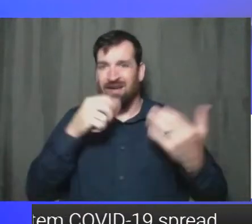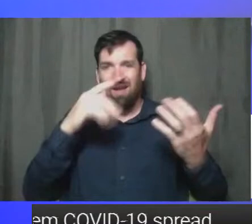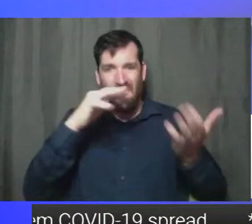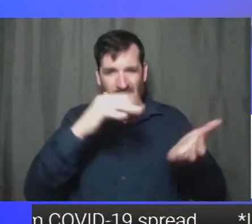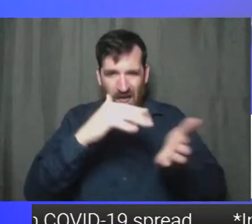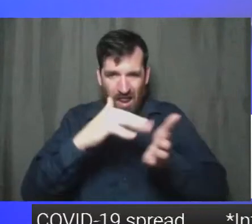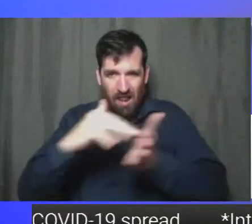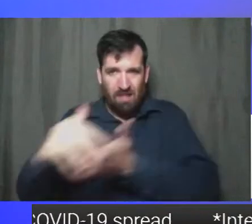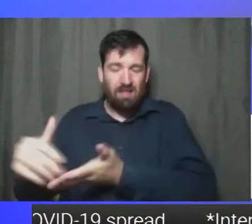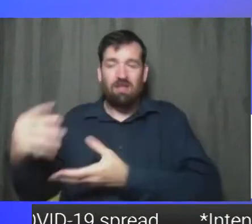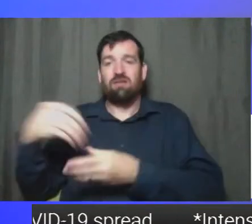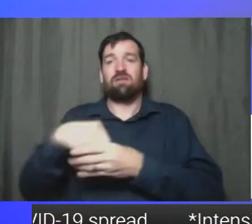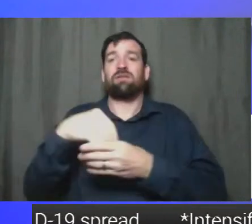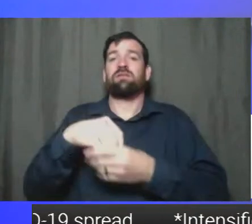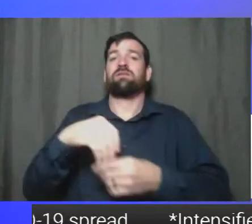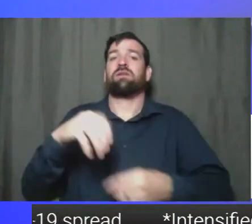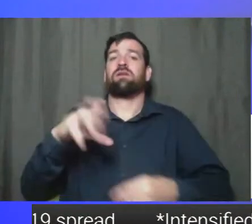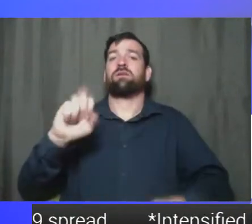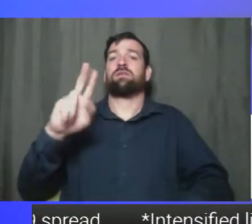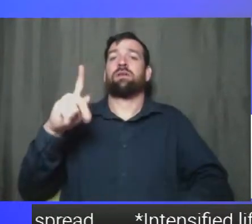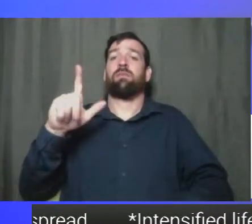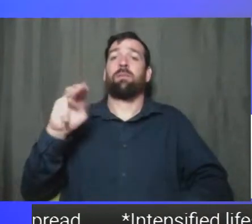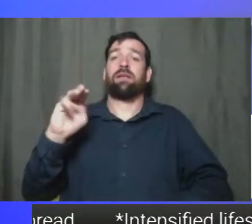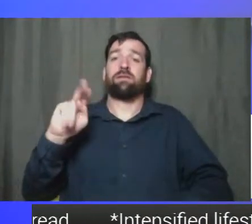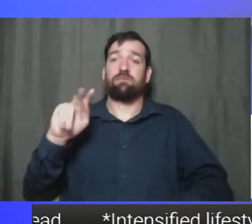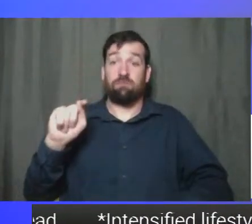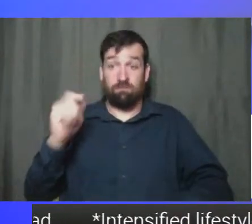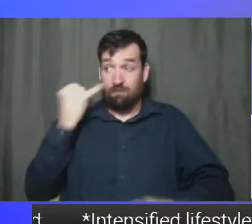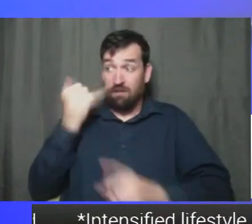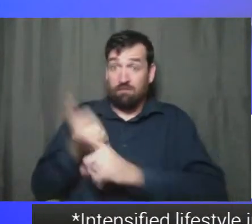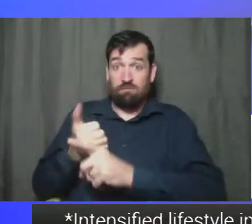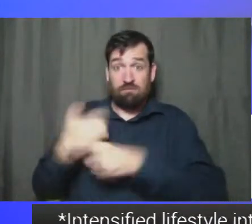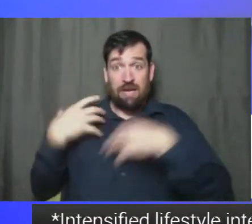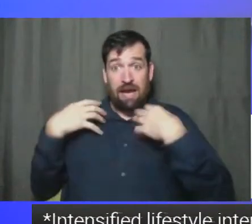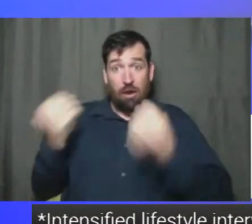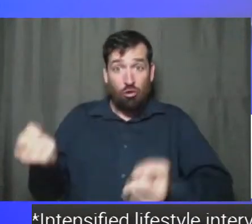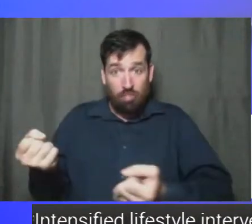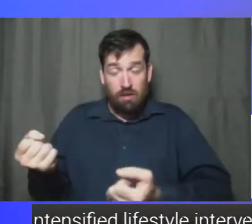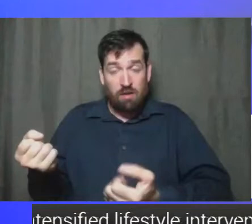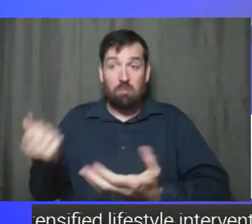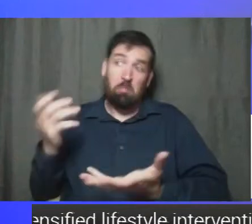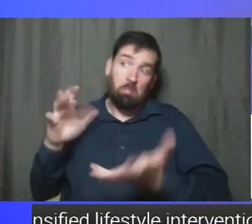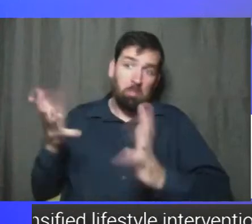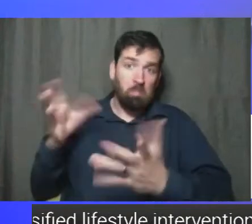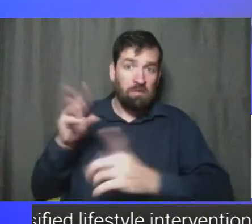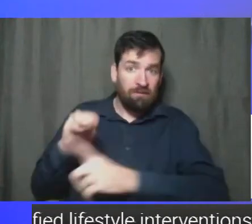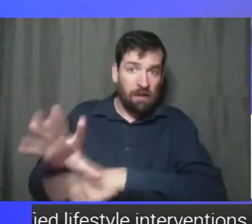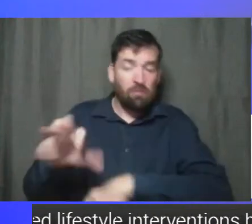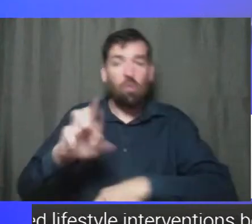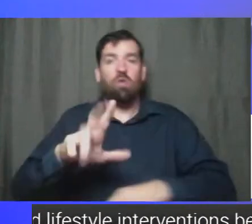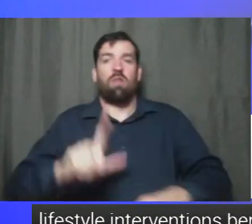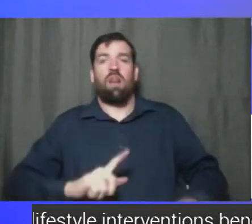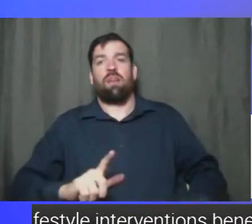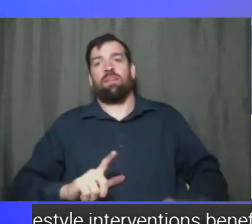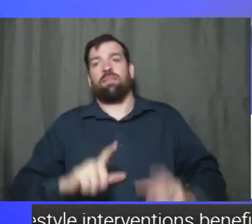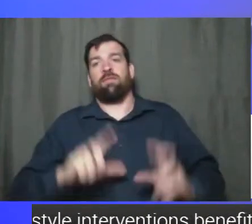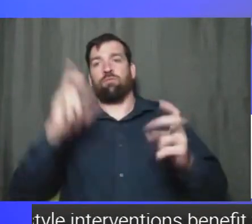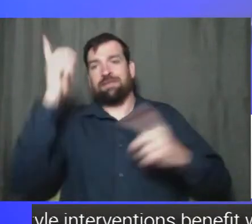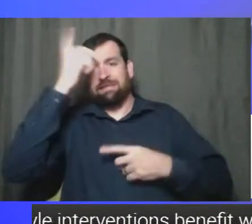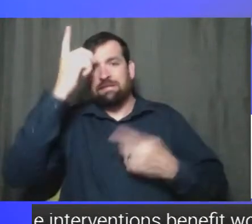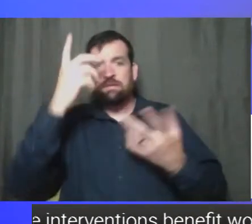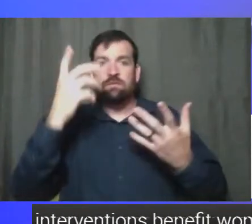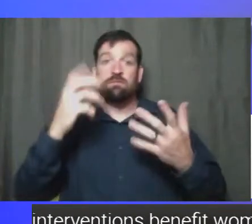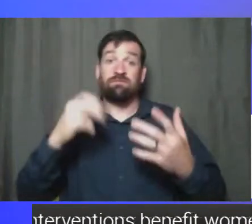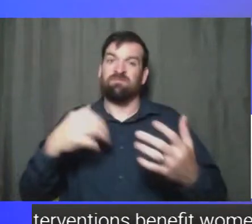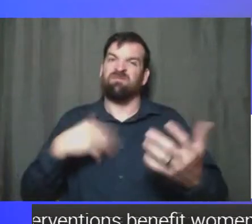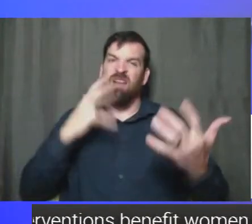you always kind of wonder what the effects are going to be on someone who's healthy, much less someone who may have background liver disease or other health problems. So unfortunately, I get to see a lot of the